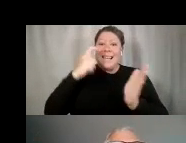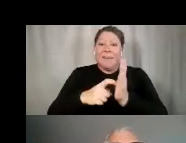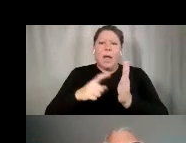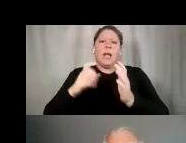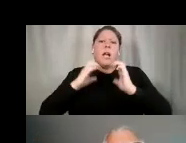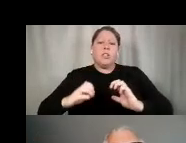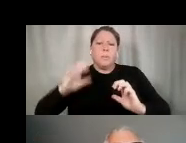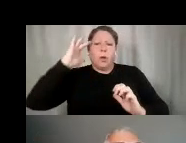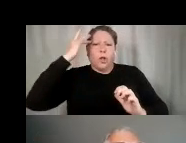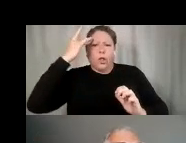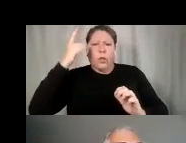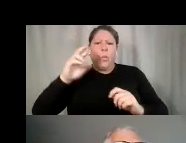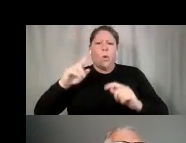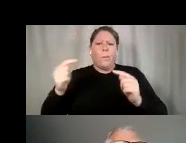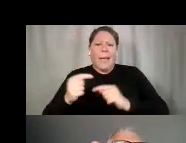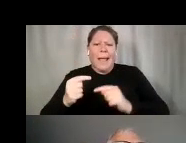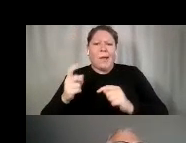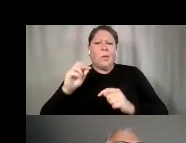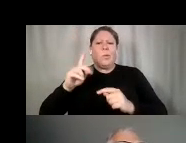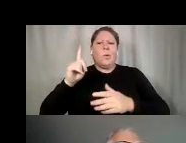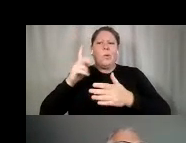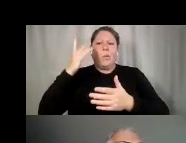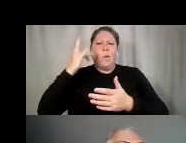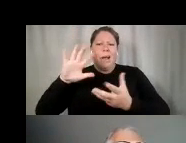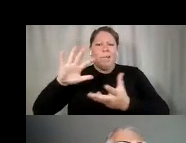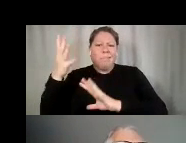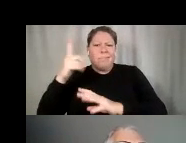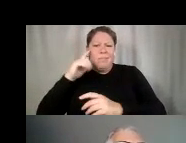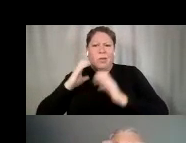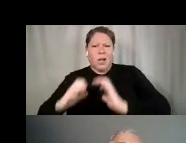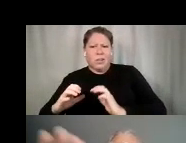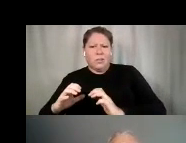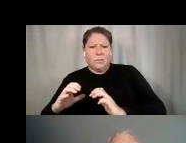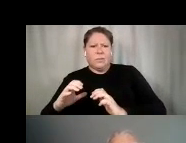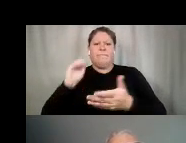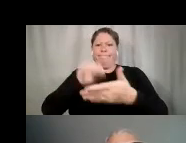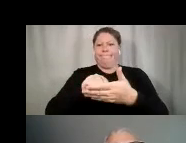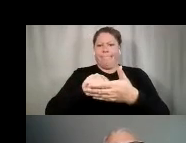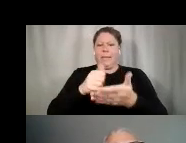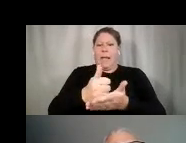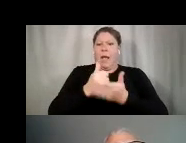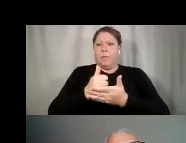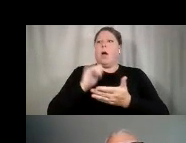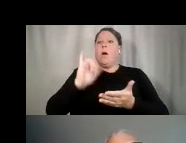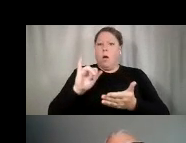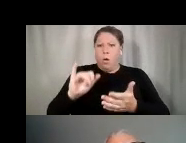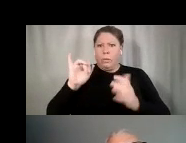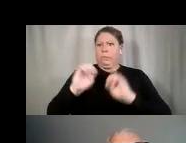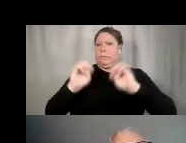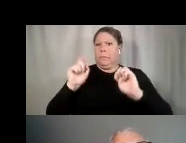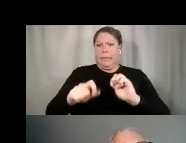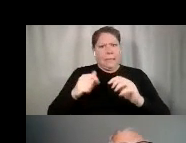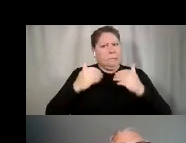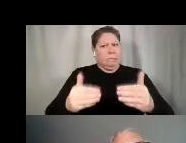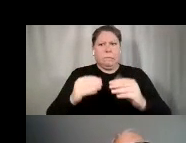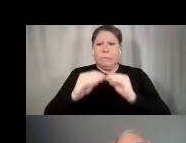that we have that sense of urgency, and we create the steps toward good change management. And if we can define